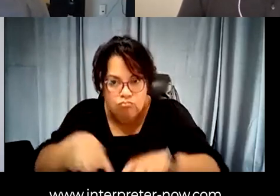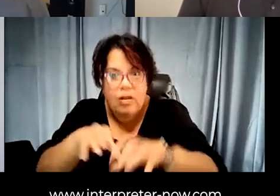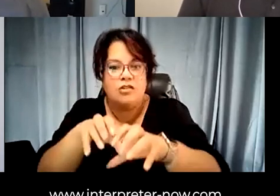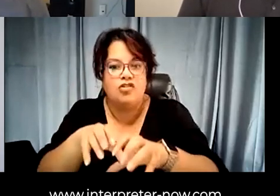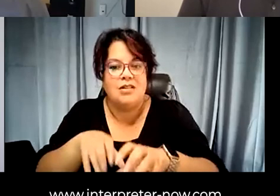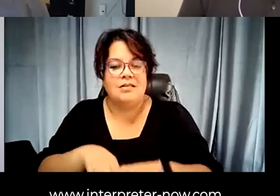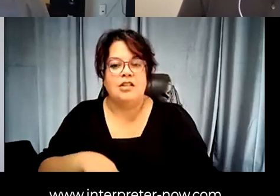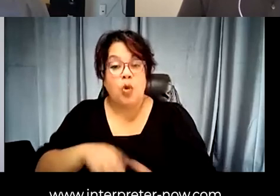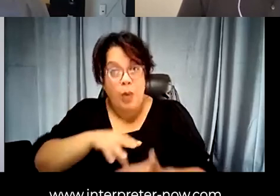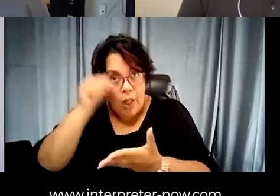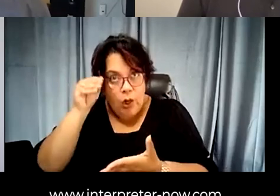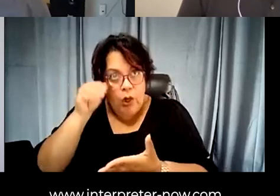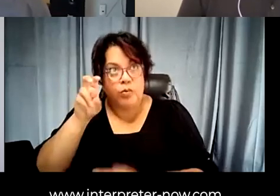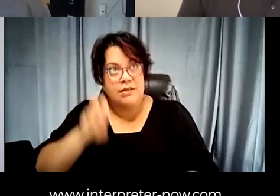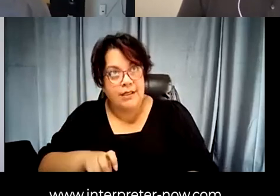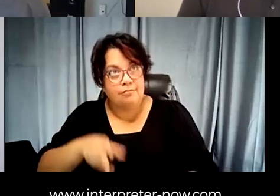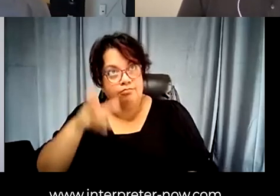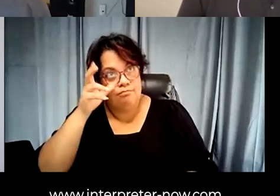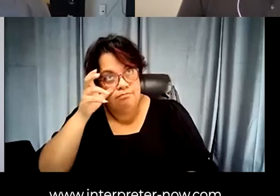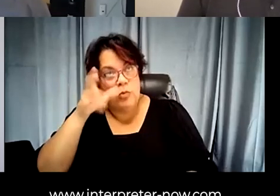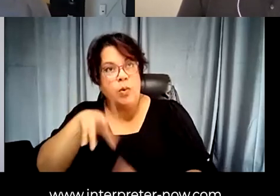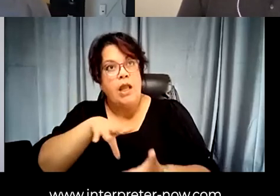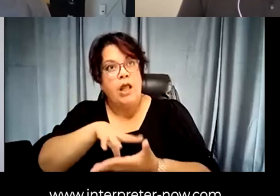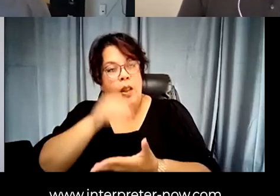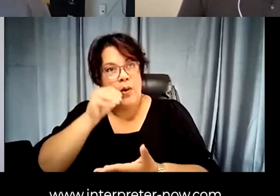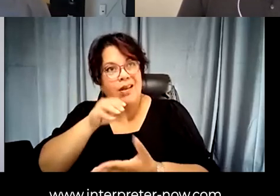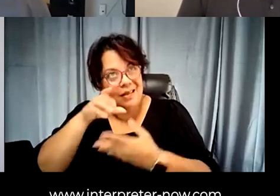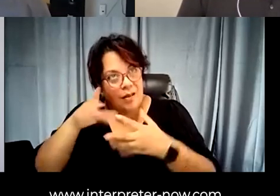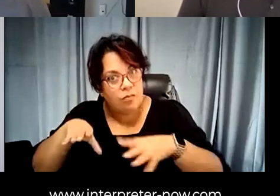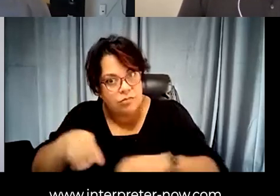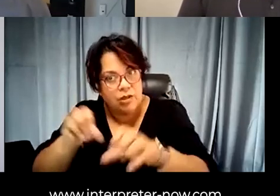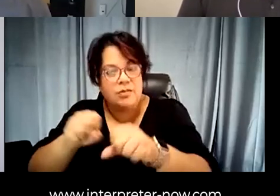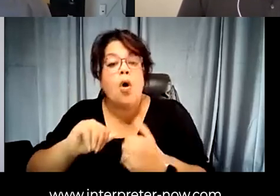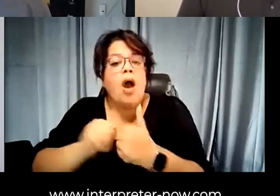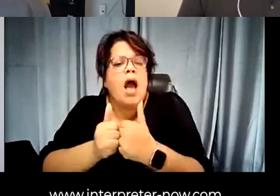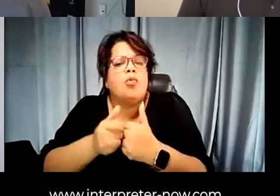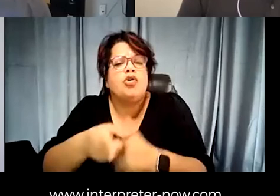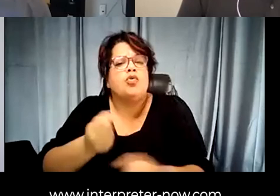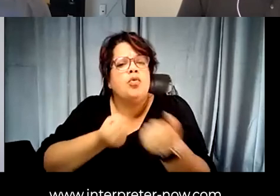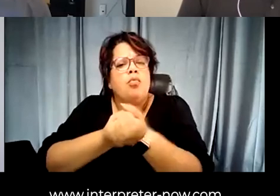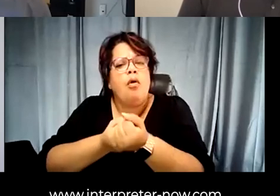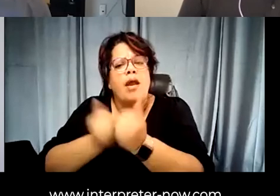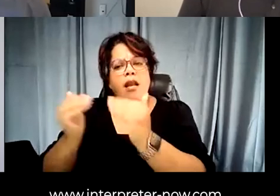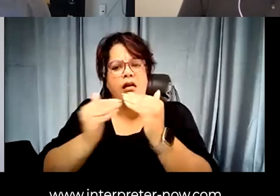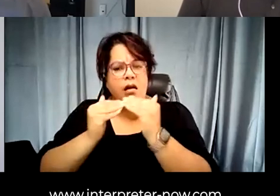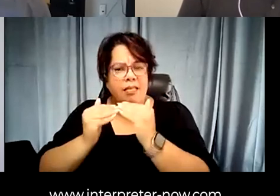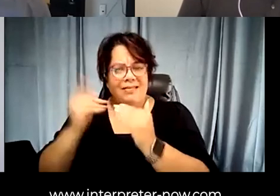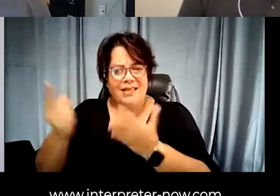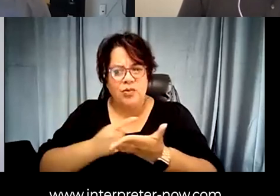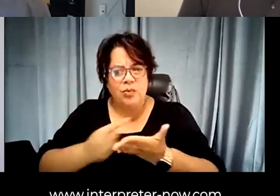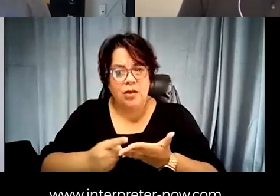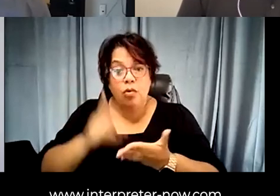action. So my question to you is how will you support a colleague this week? You know, will you check in with